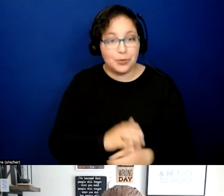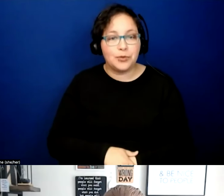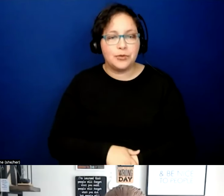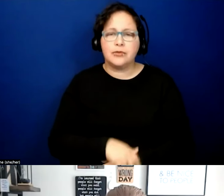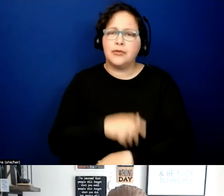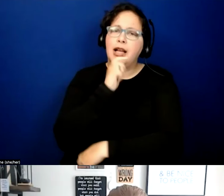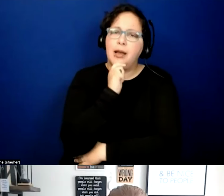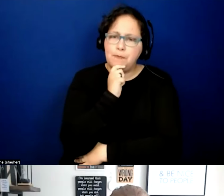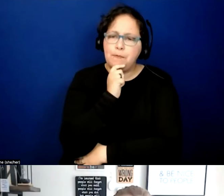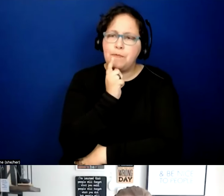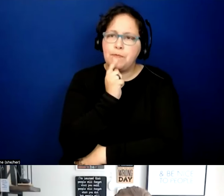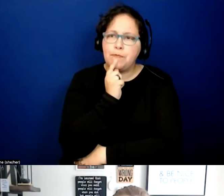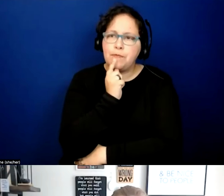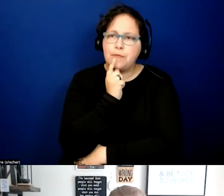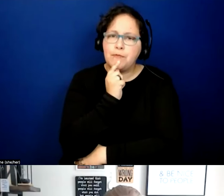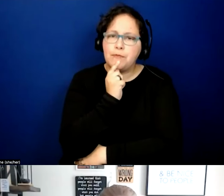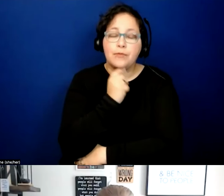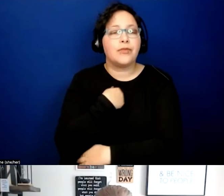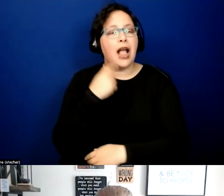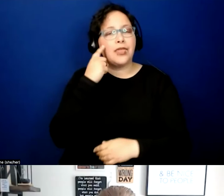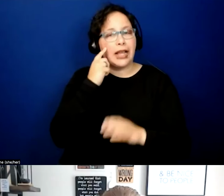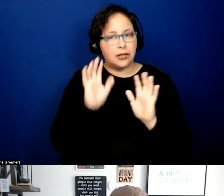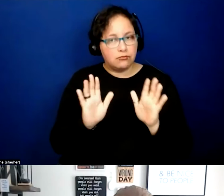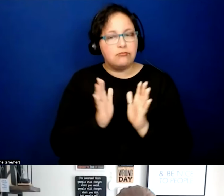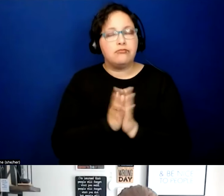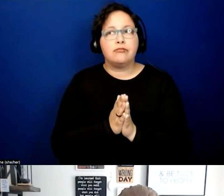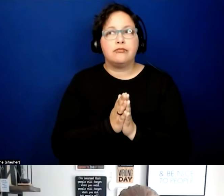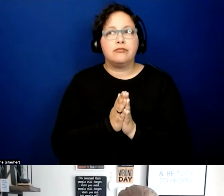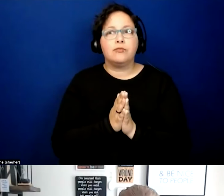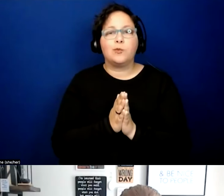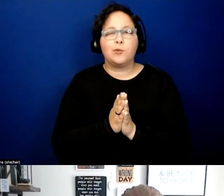I think that